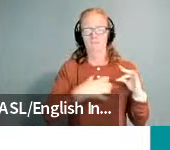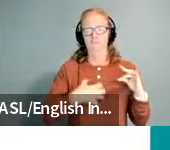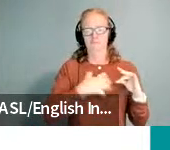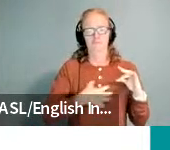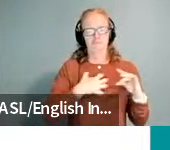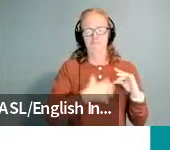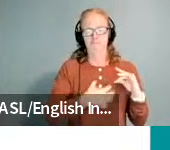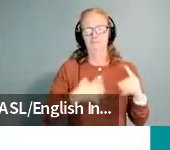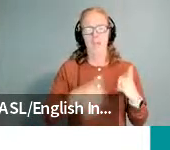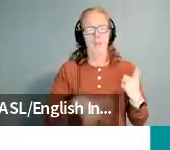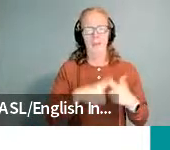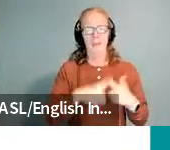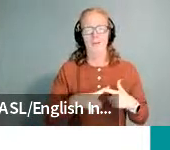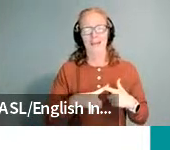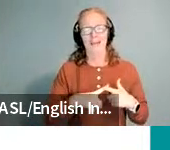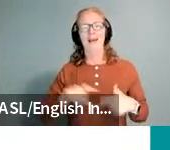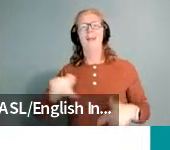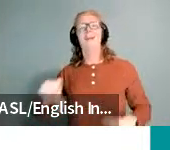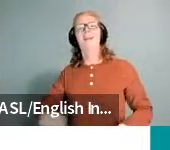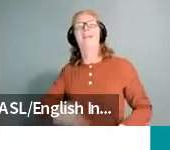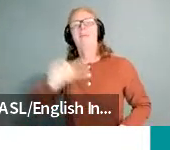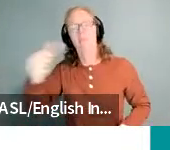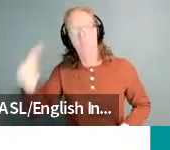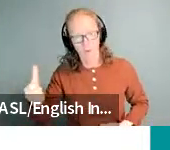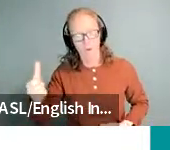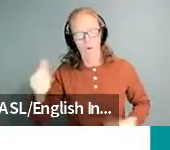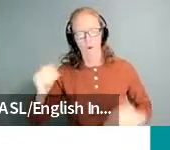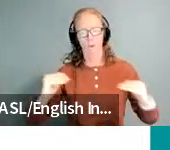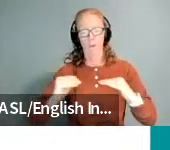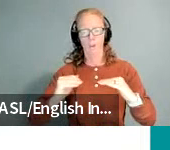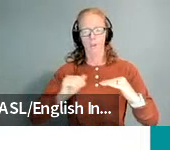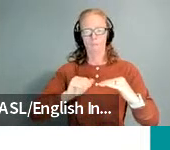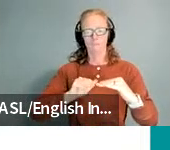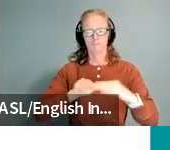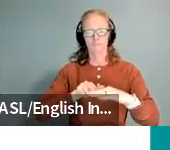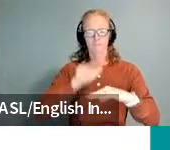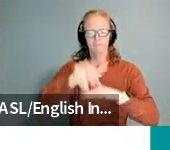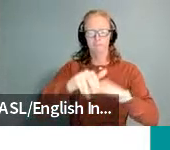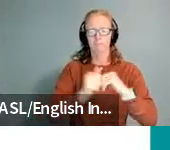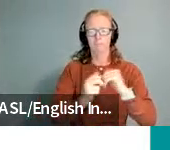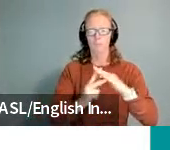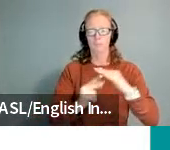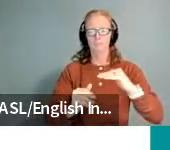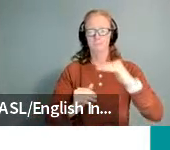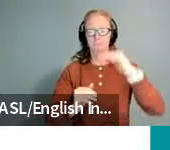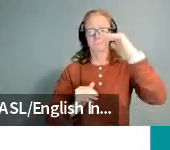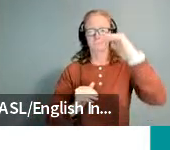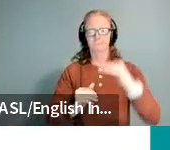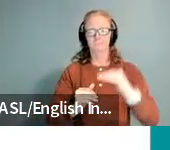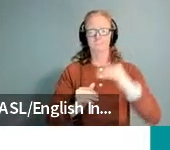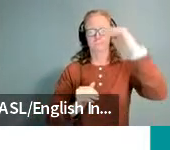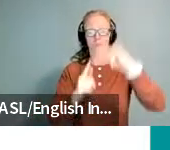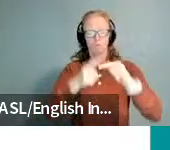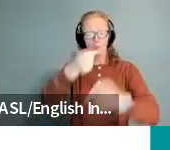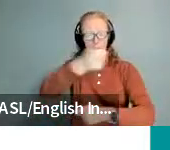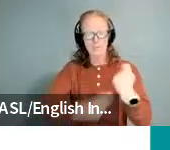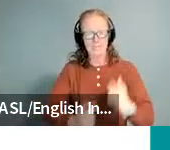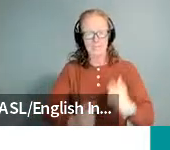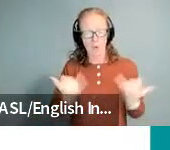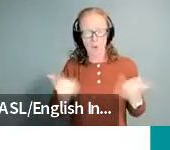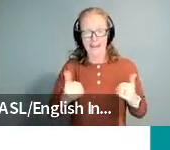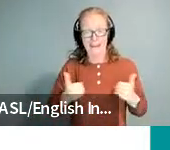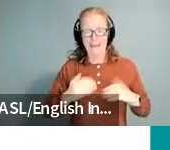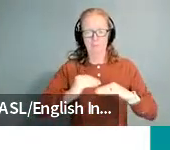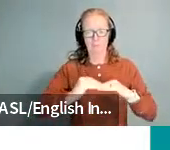of having another movable span to replace this existing movable span. So